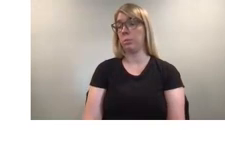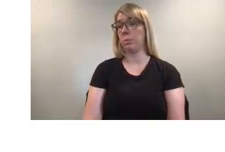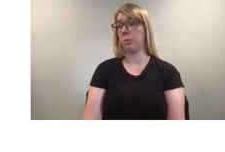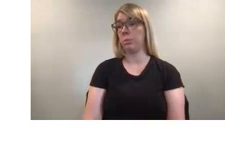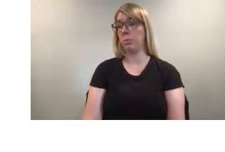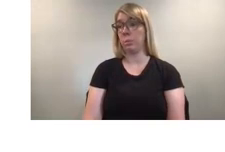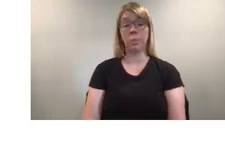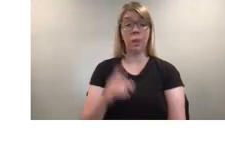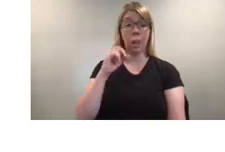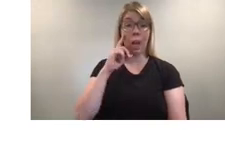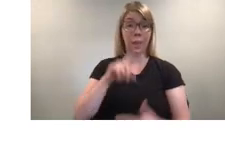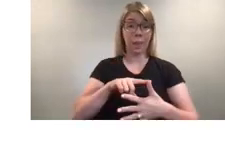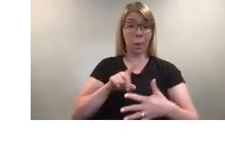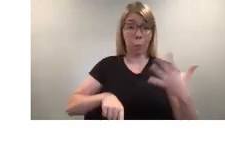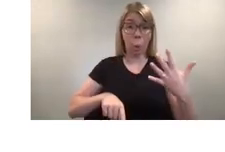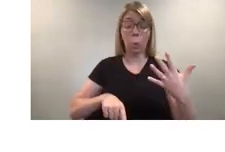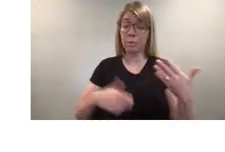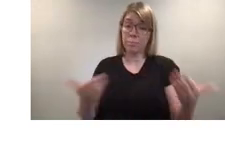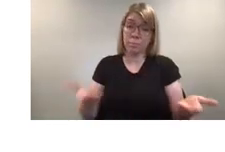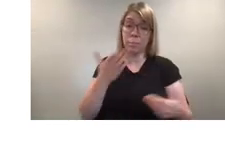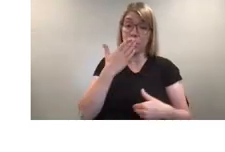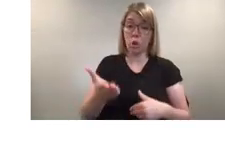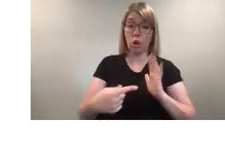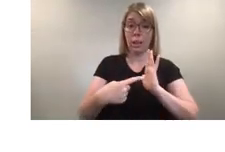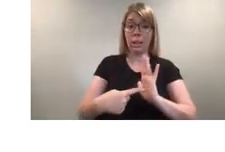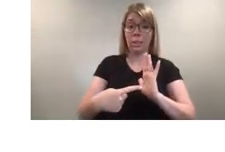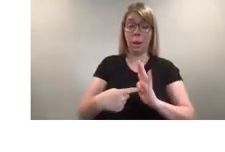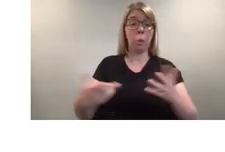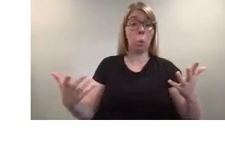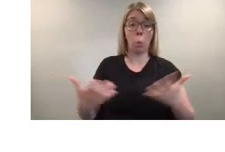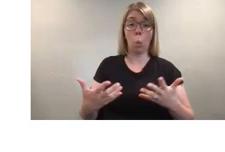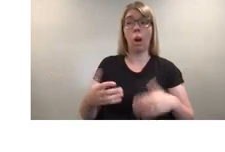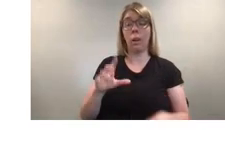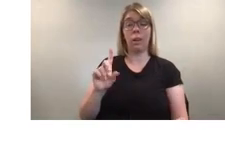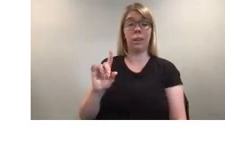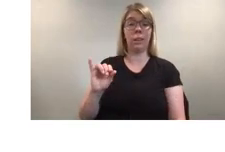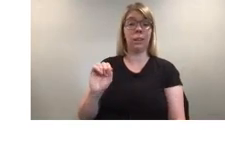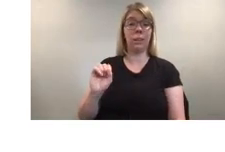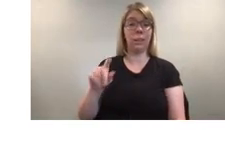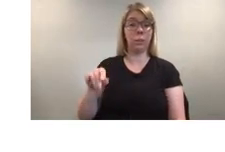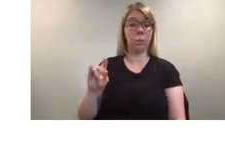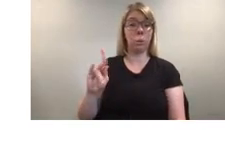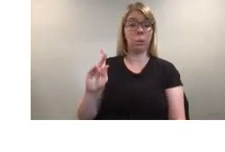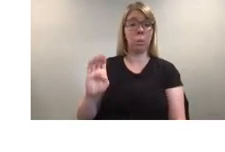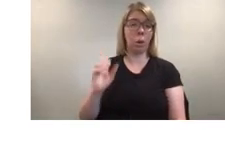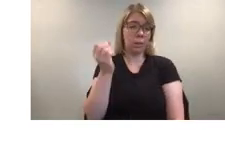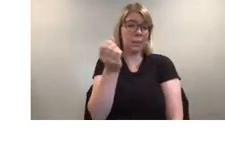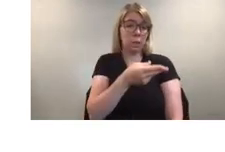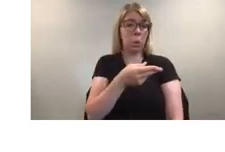Yeah, I think those are some really great examples of what a disposable assignment could be or what it might look like in a